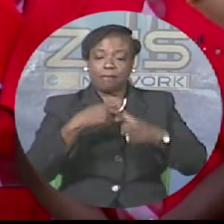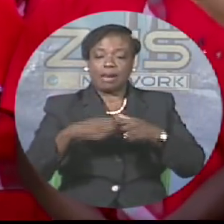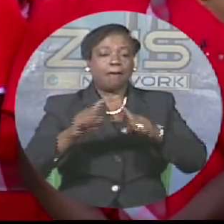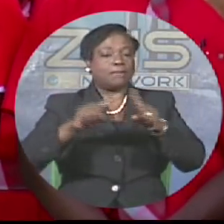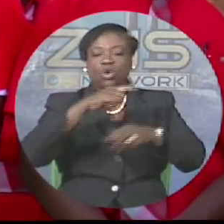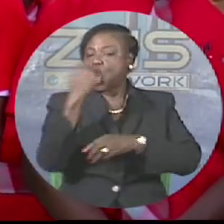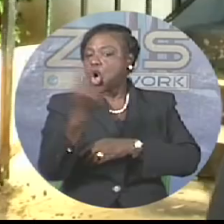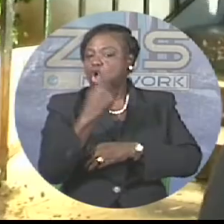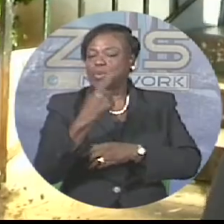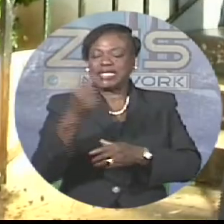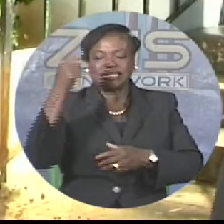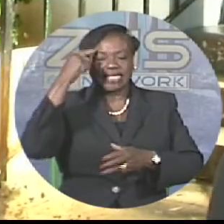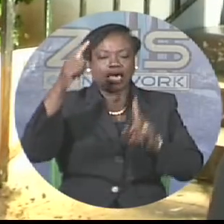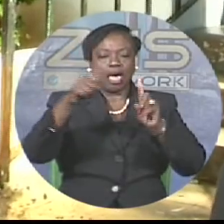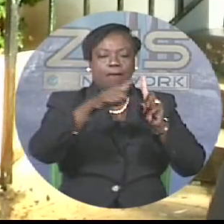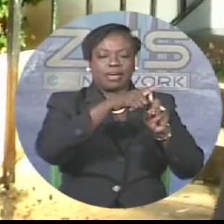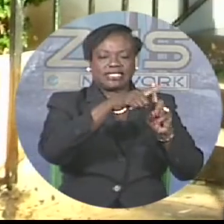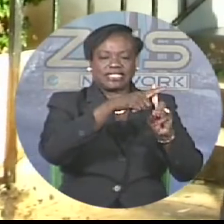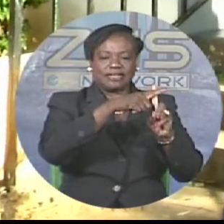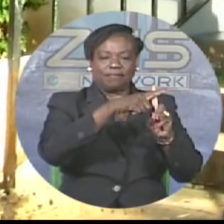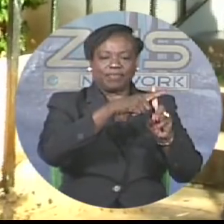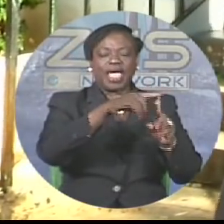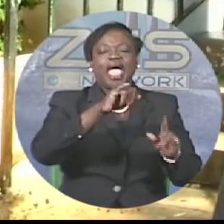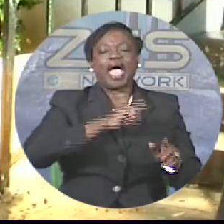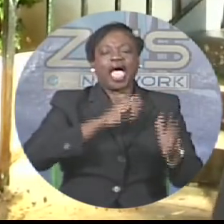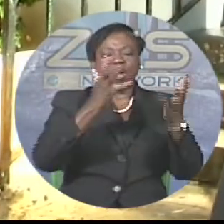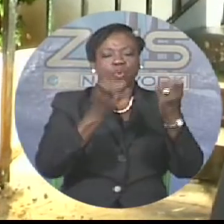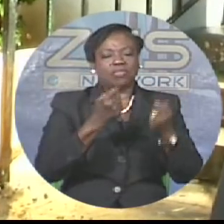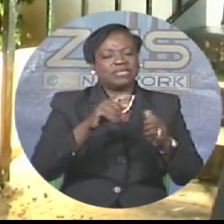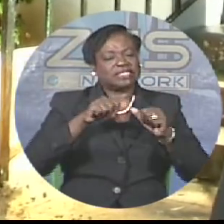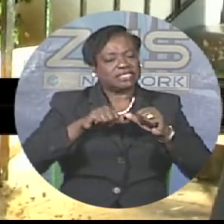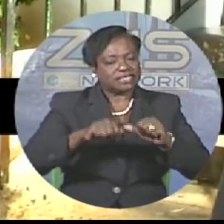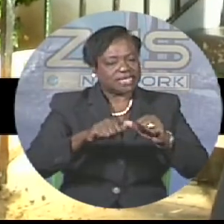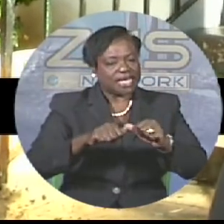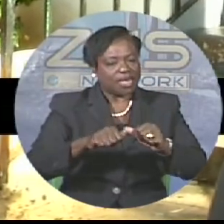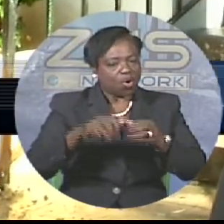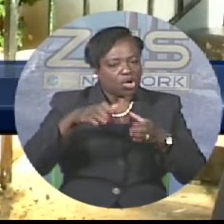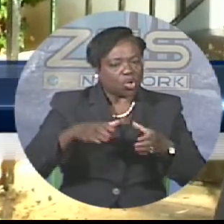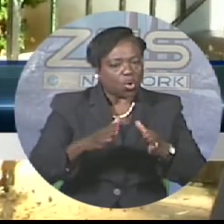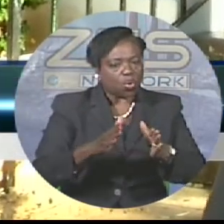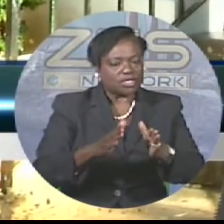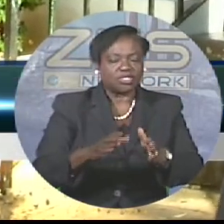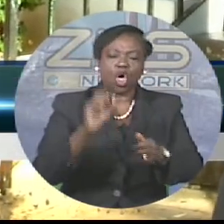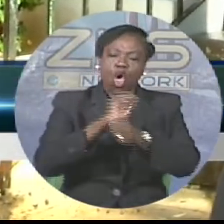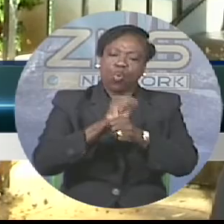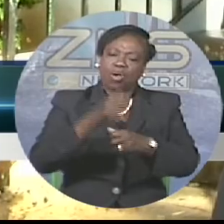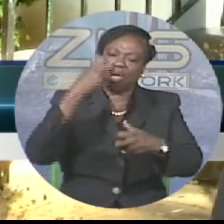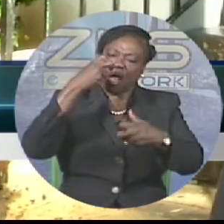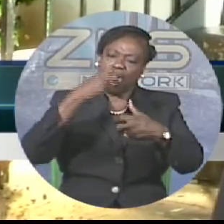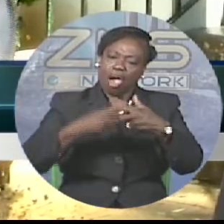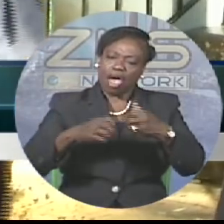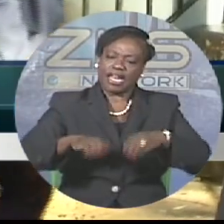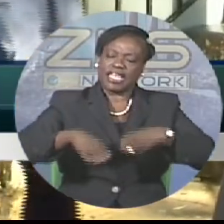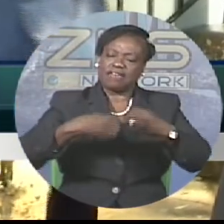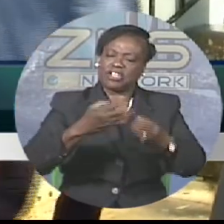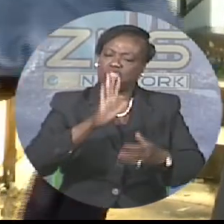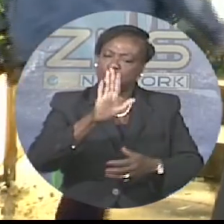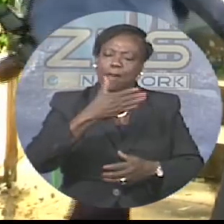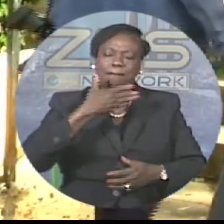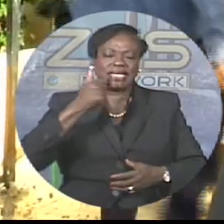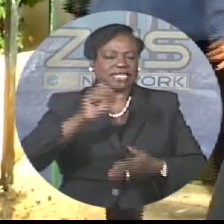think positively. But I want them to stay the course, work hard, and truly give it their best, because at the end of the